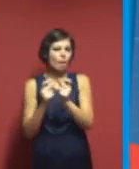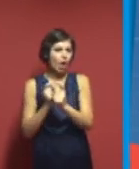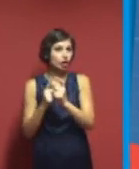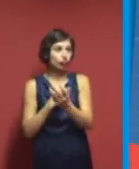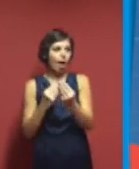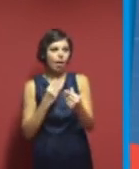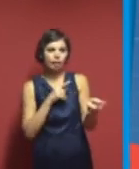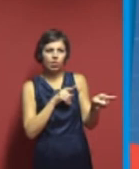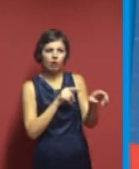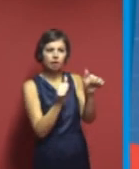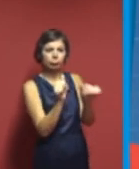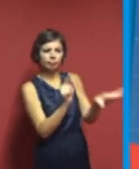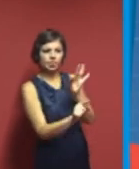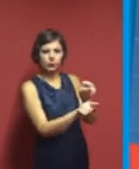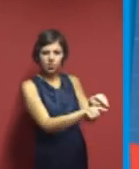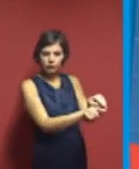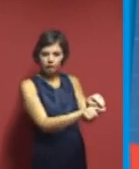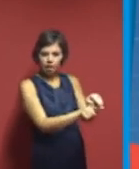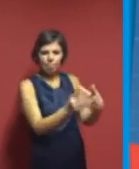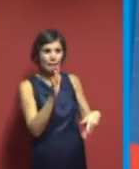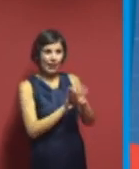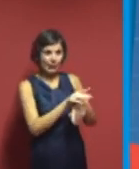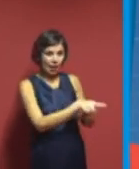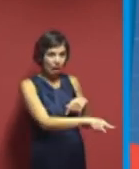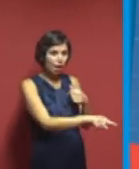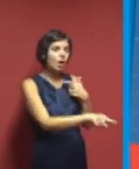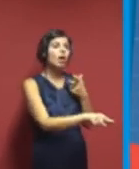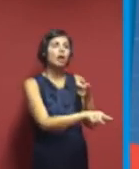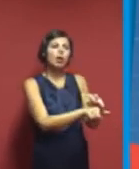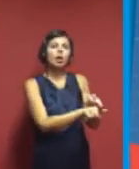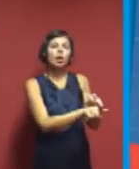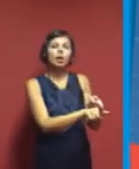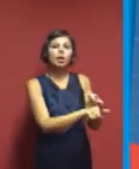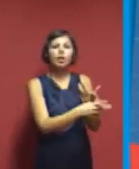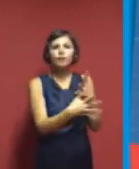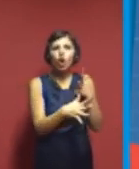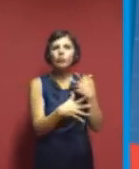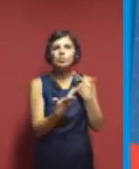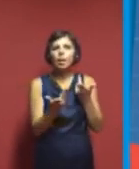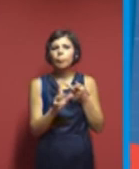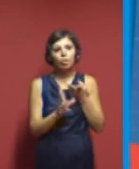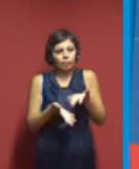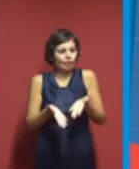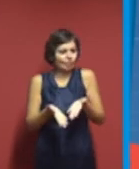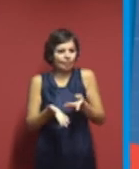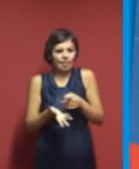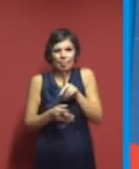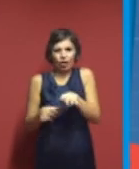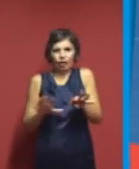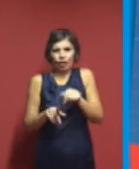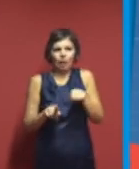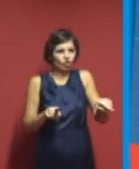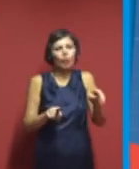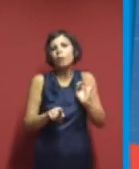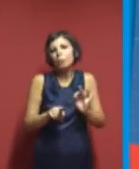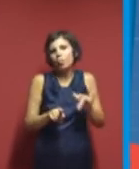device. Maybe the most powerful world-changing device of the 20th century. The game is still out there. But